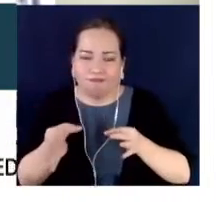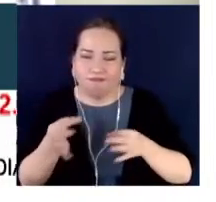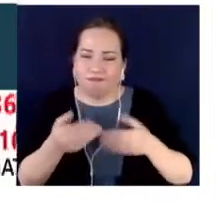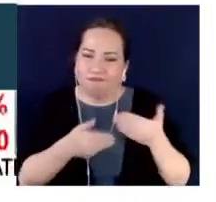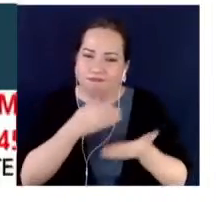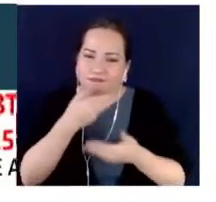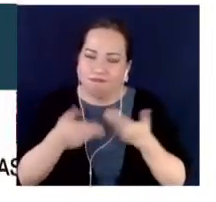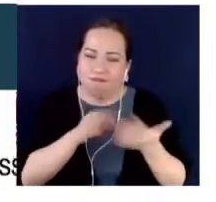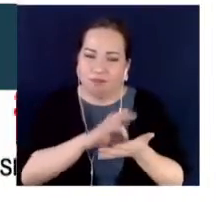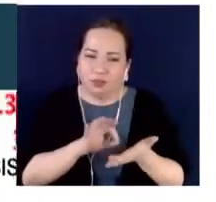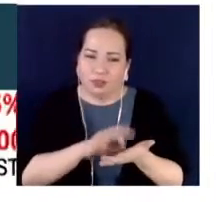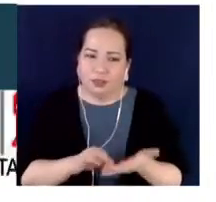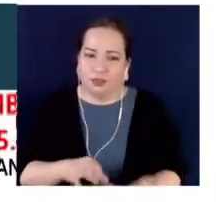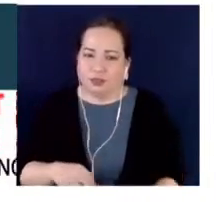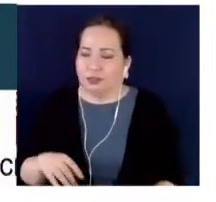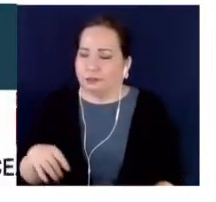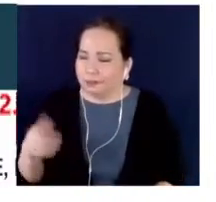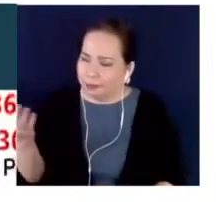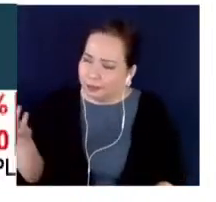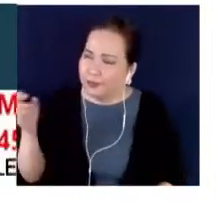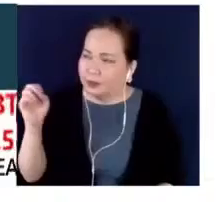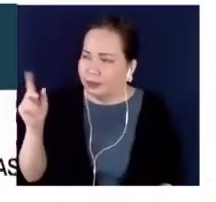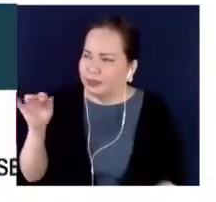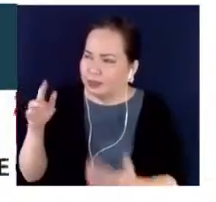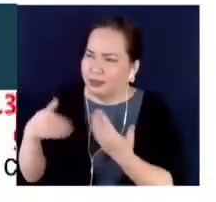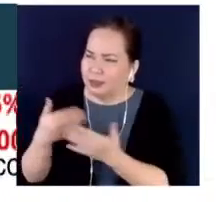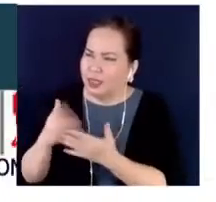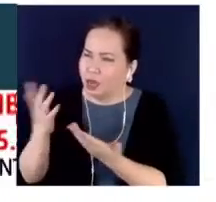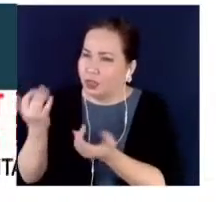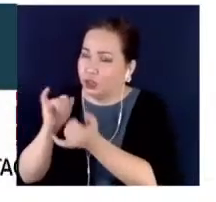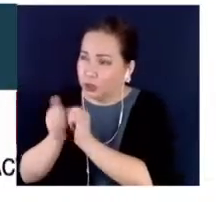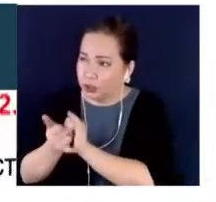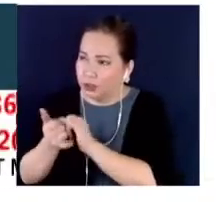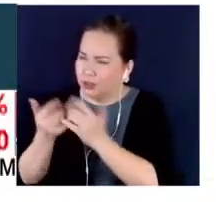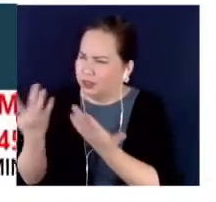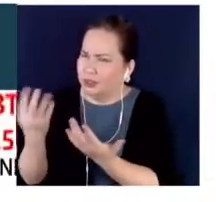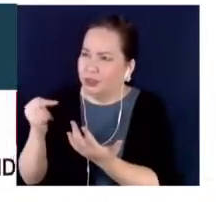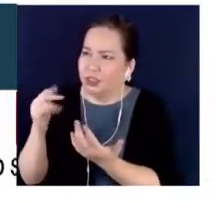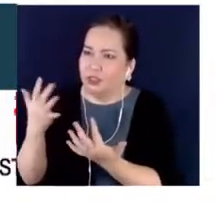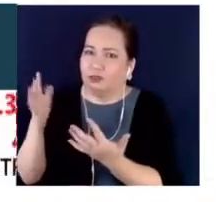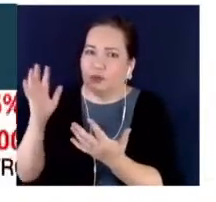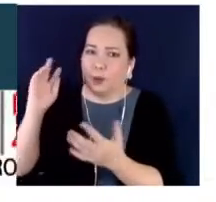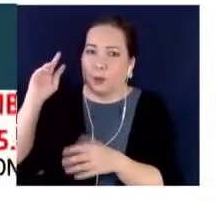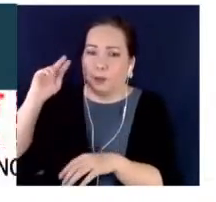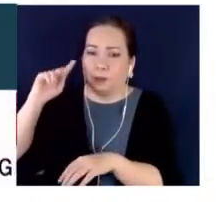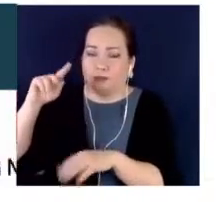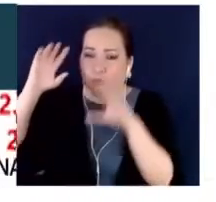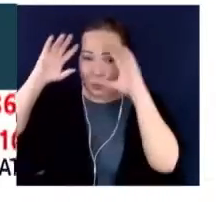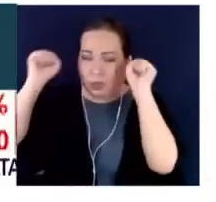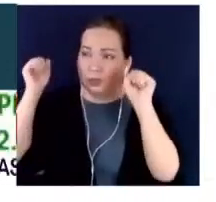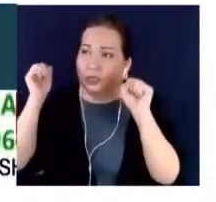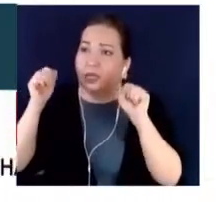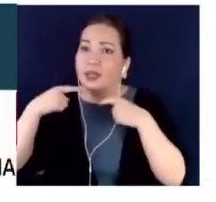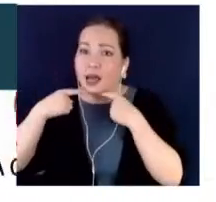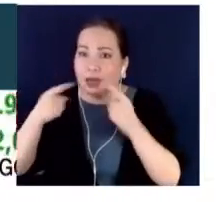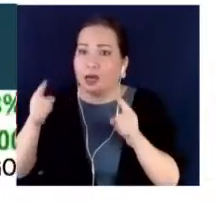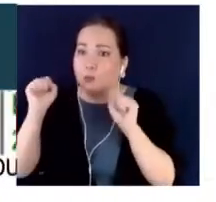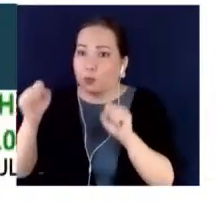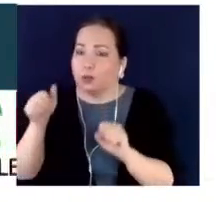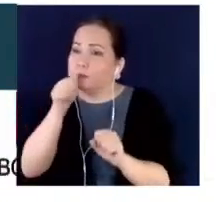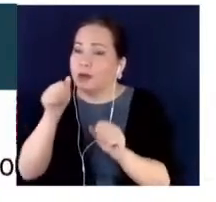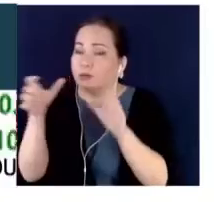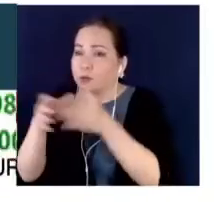it change things now? Now that we have the president's announcement that the private sector can buy their vaccines on their